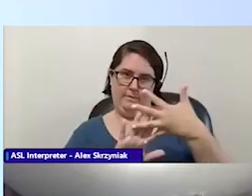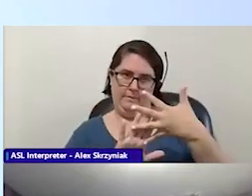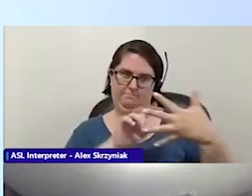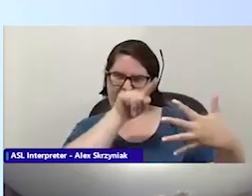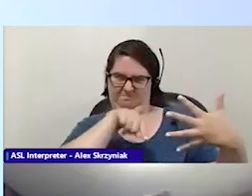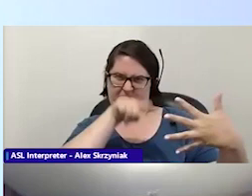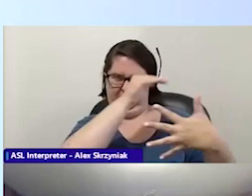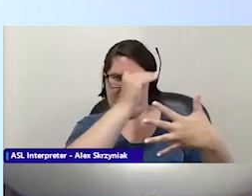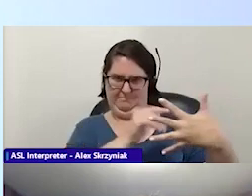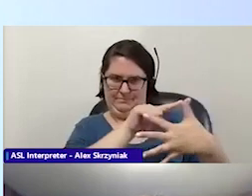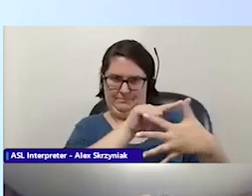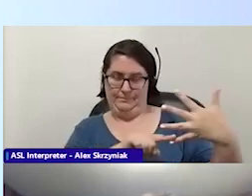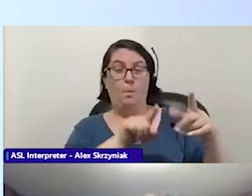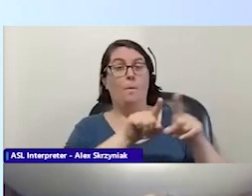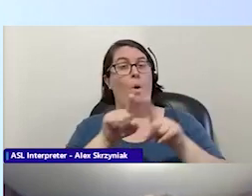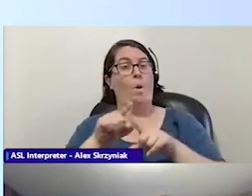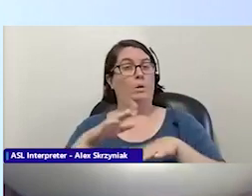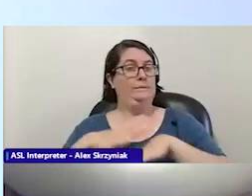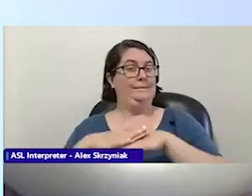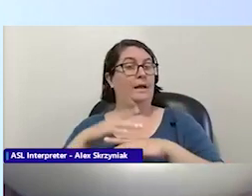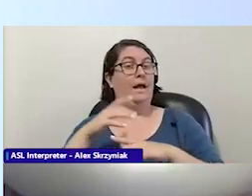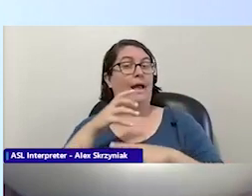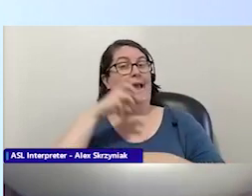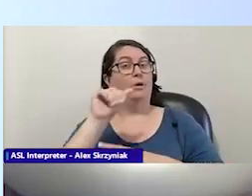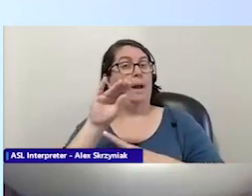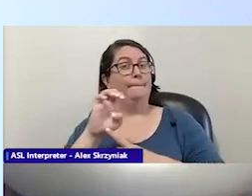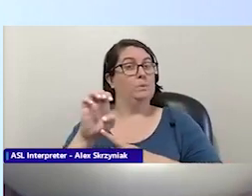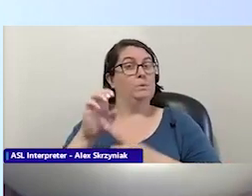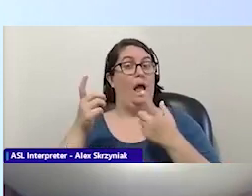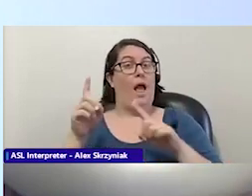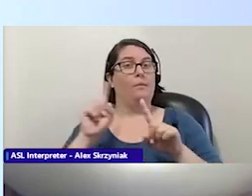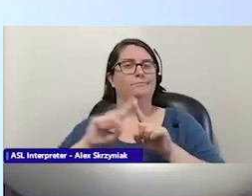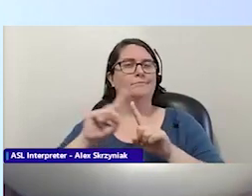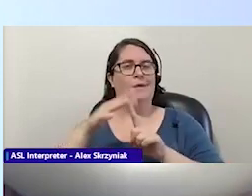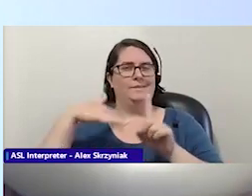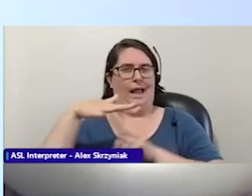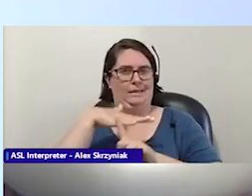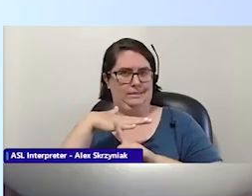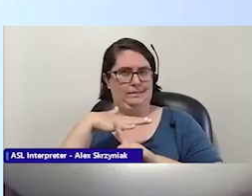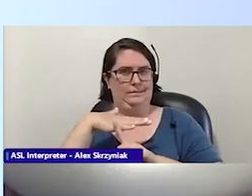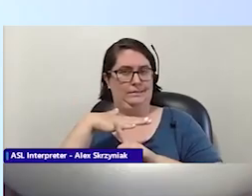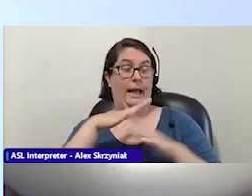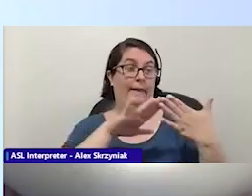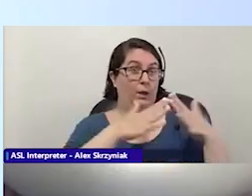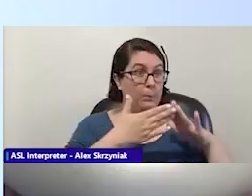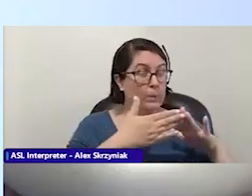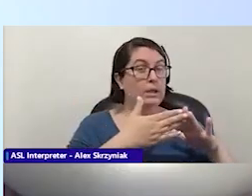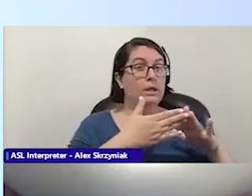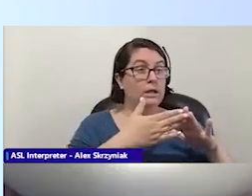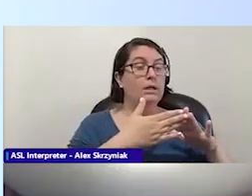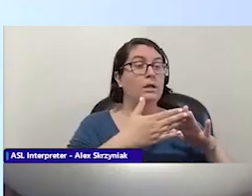to note that elder abuse occurs in multiple settings, in the community and across the